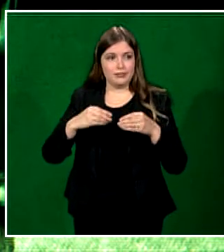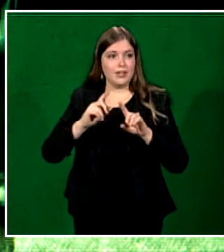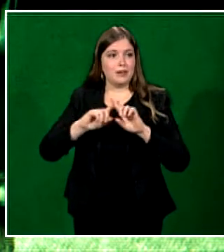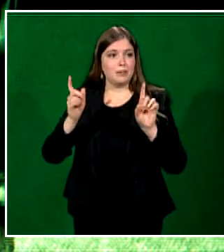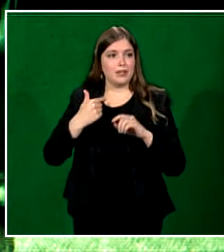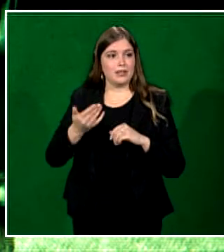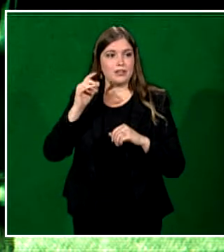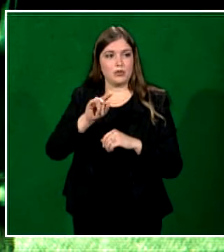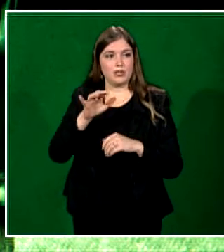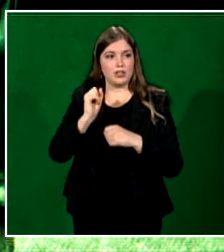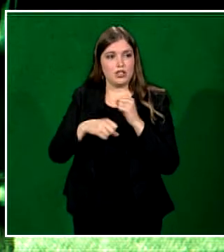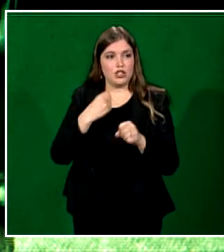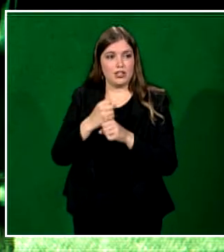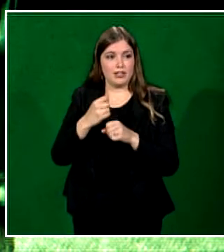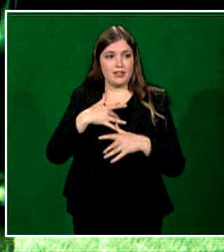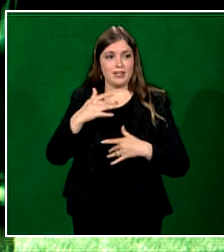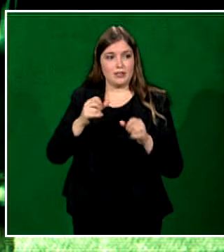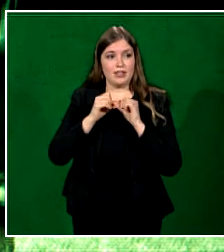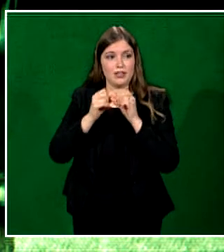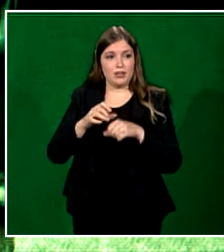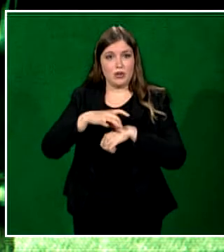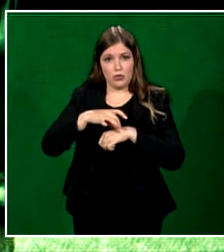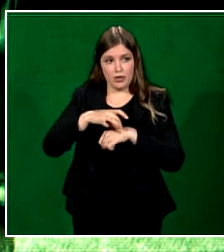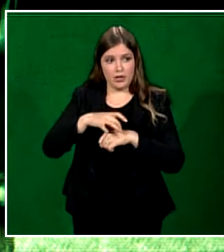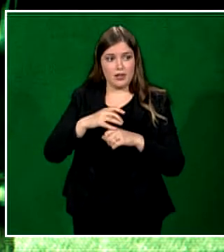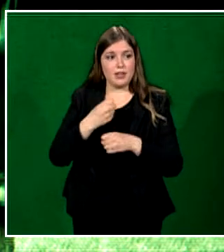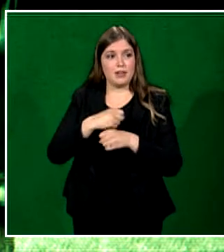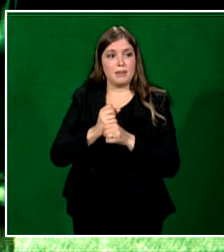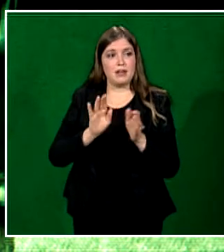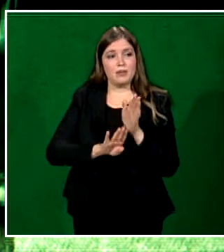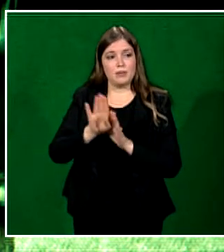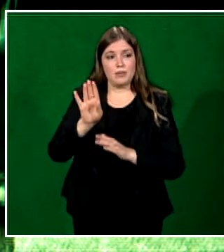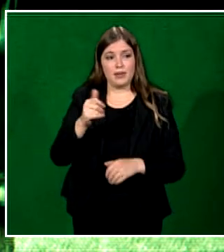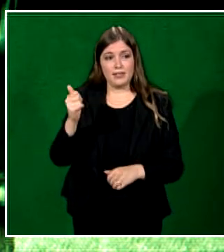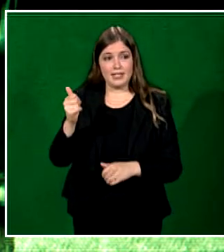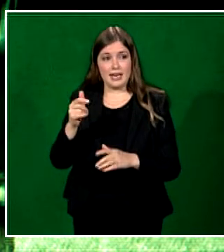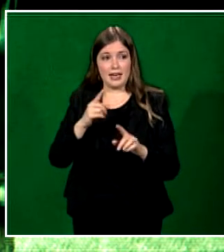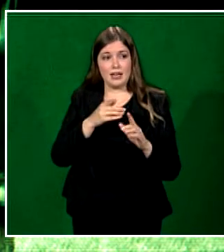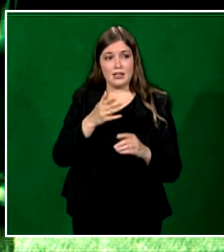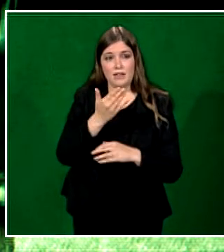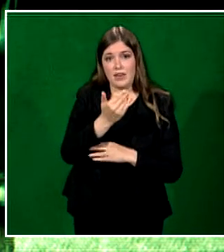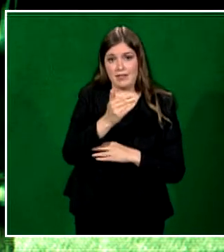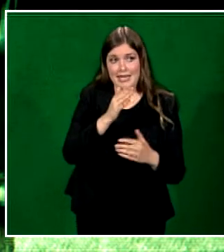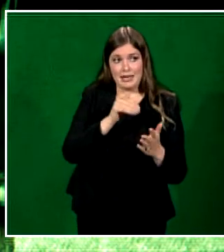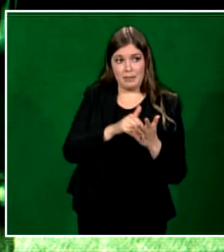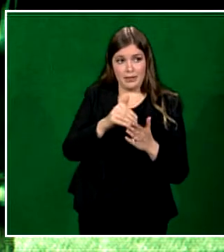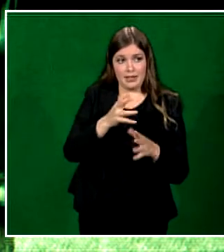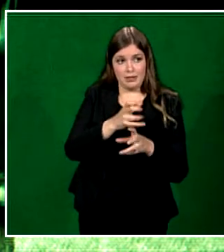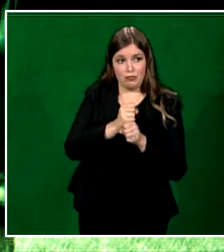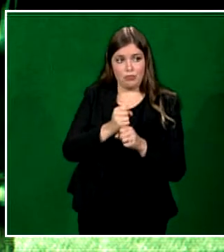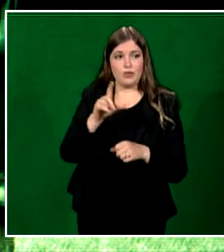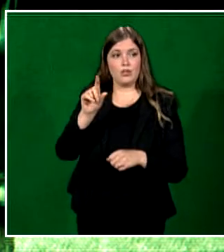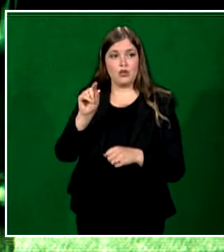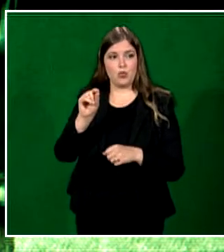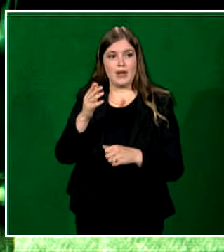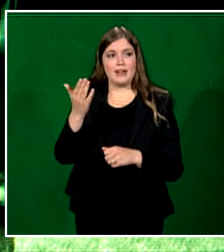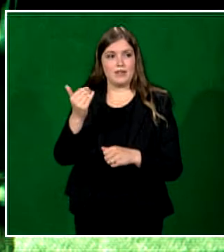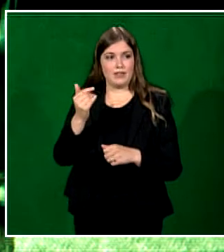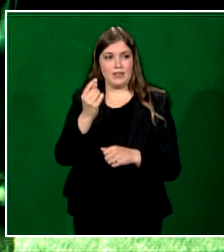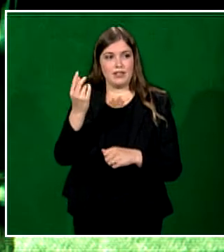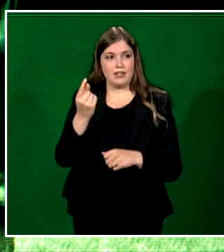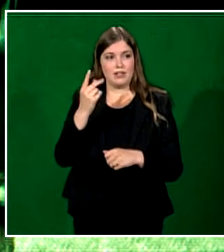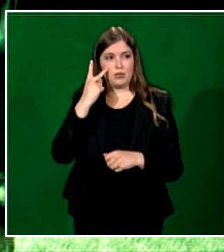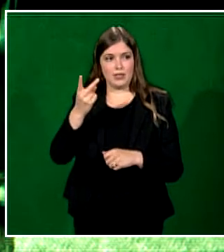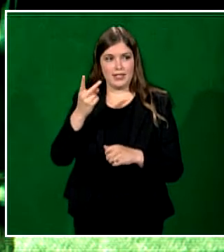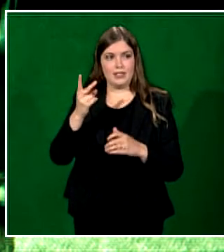roof or a building. The markets appear serving fast food from about 4 p.m. to midnight on a daily, and most of these vendors sell their food in plastic